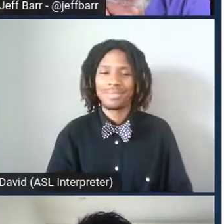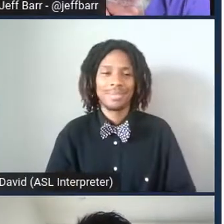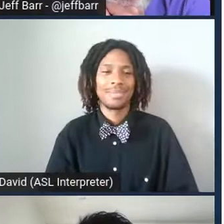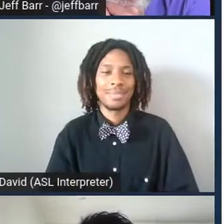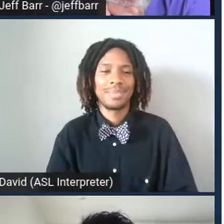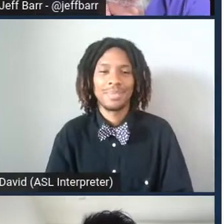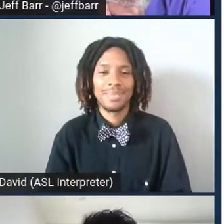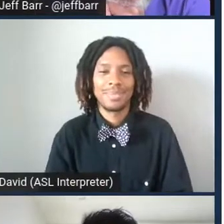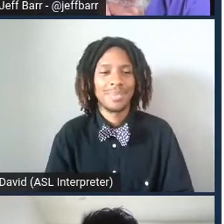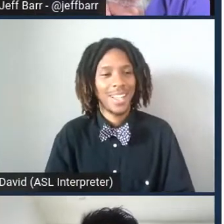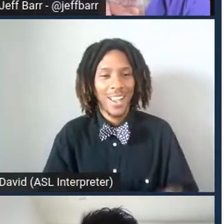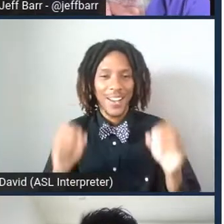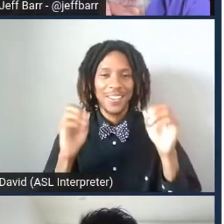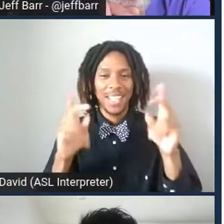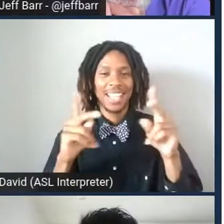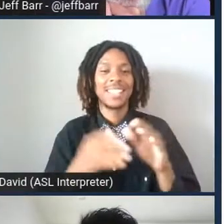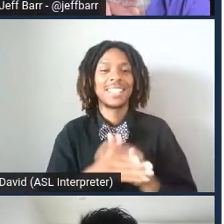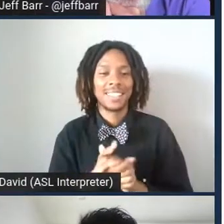All right.